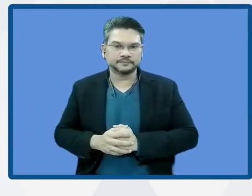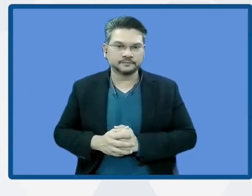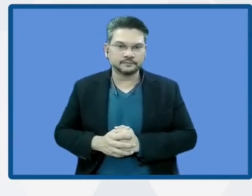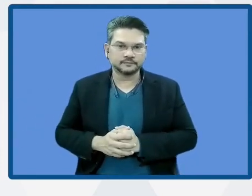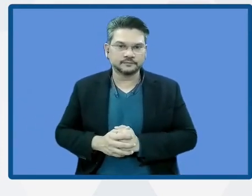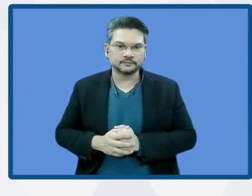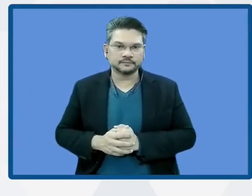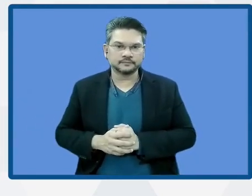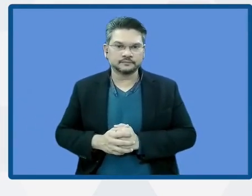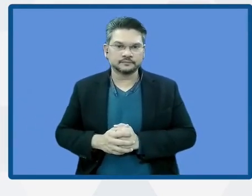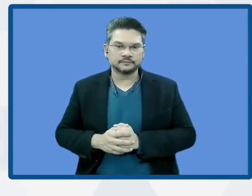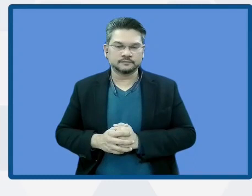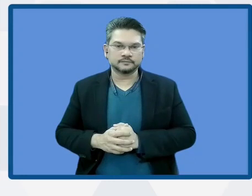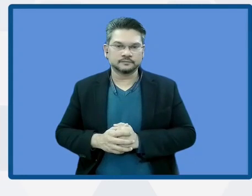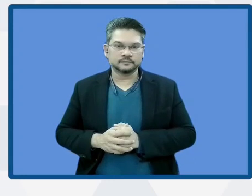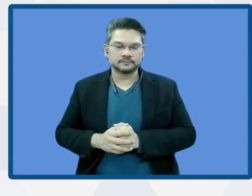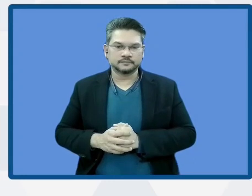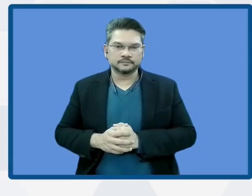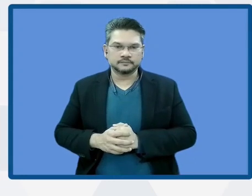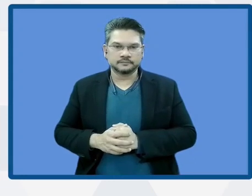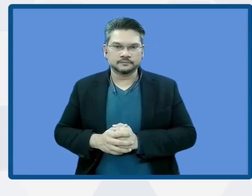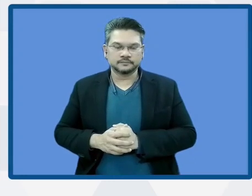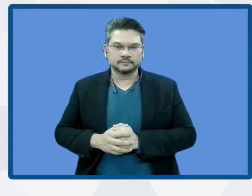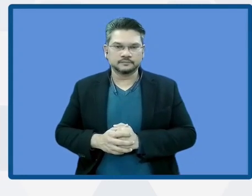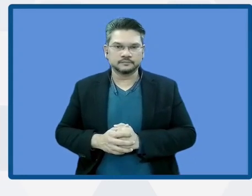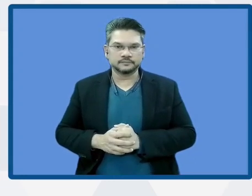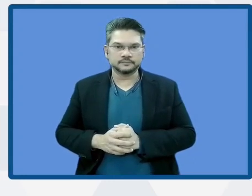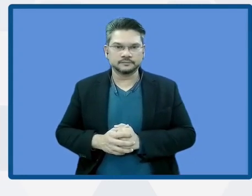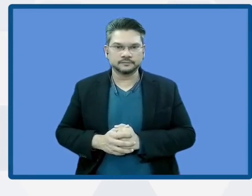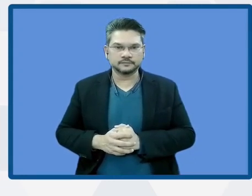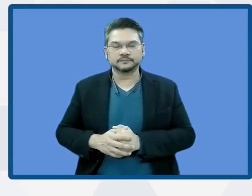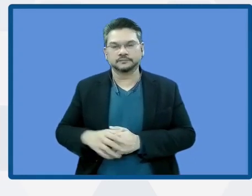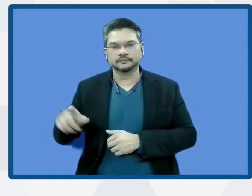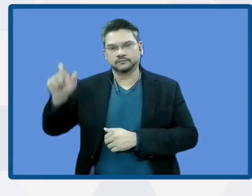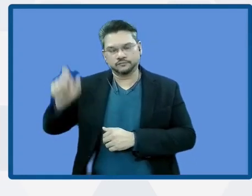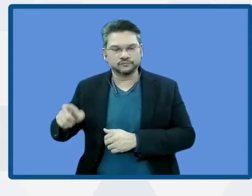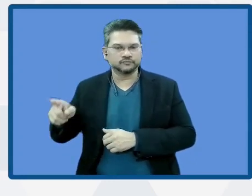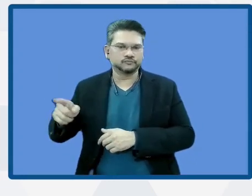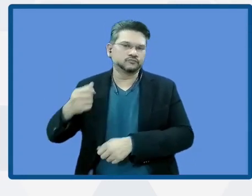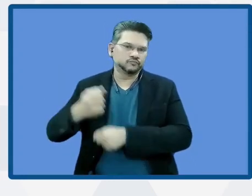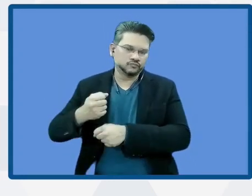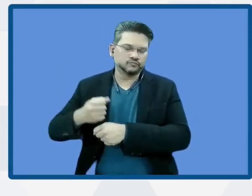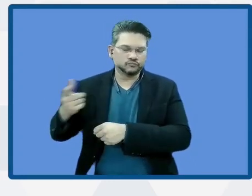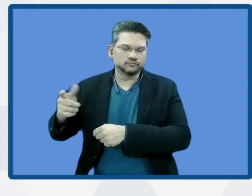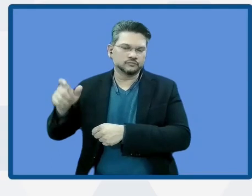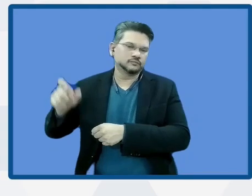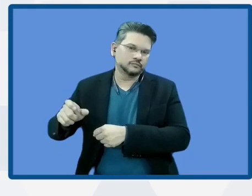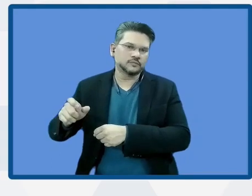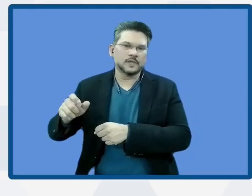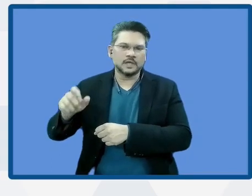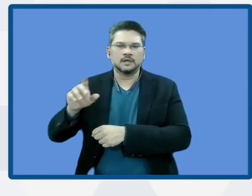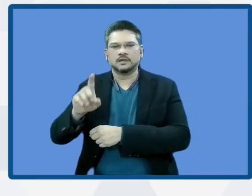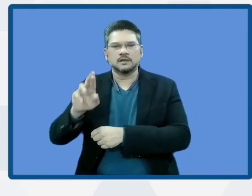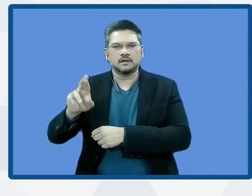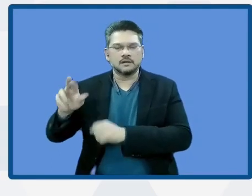Program Management on Disaster Risk Reduction and Climate Change, Llevamos Mejor Guatemala, an association in Guatemala,